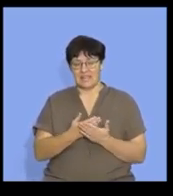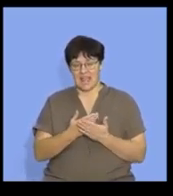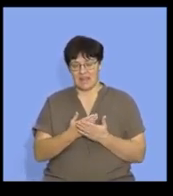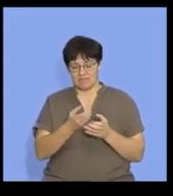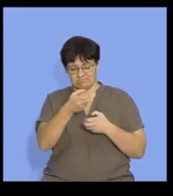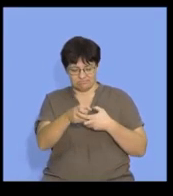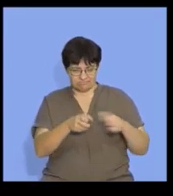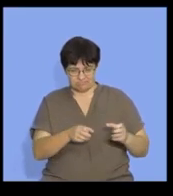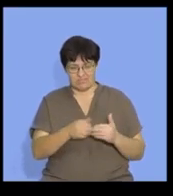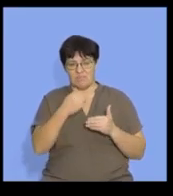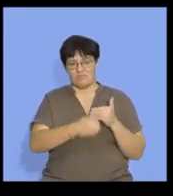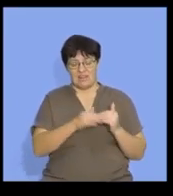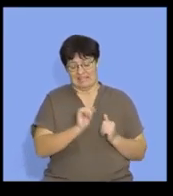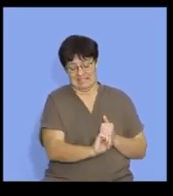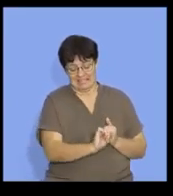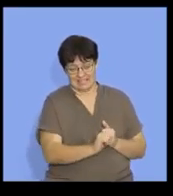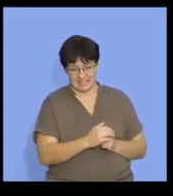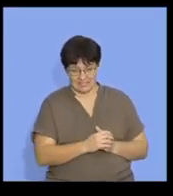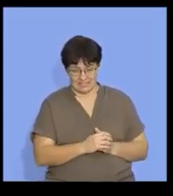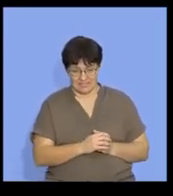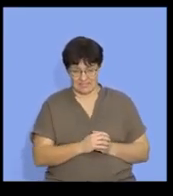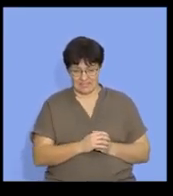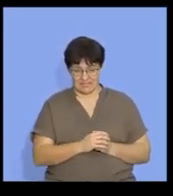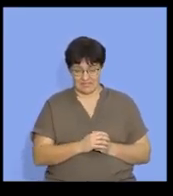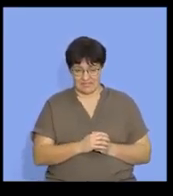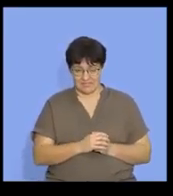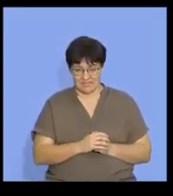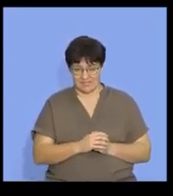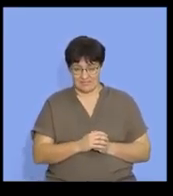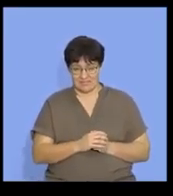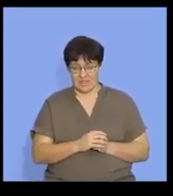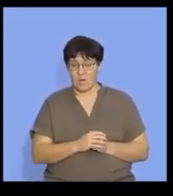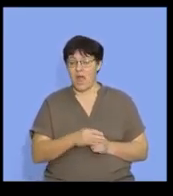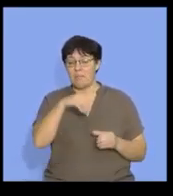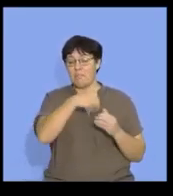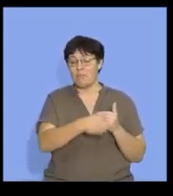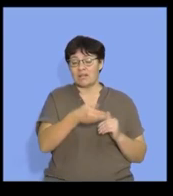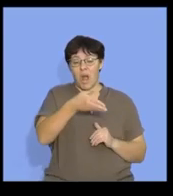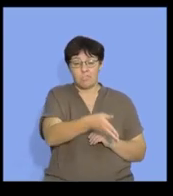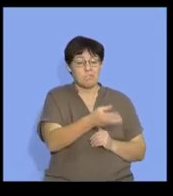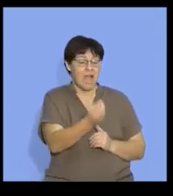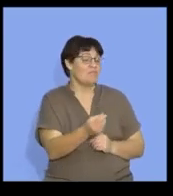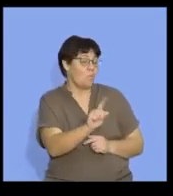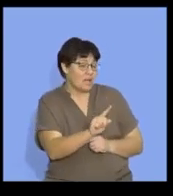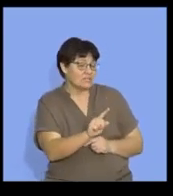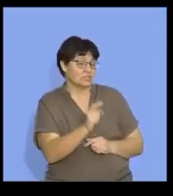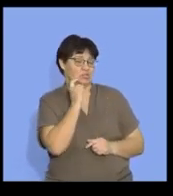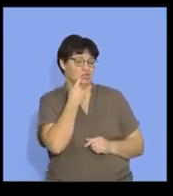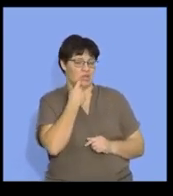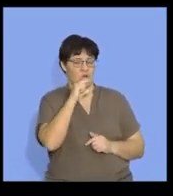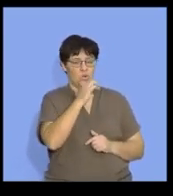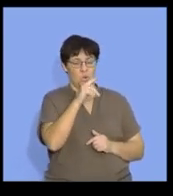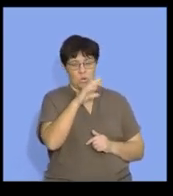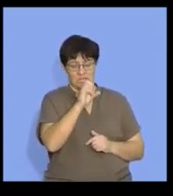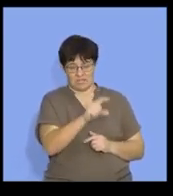down the glucose in the bread. Right, so guys, if the bread mold couldn't break